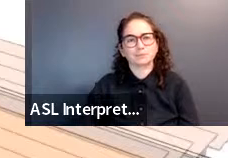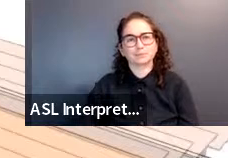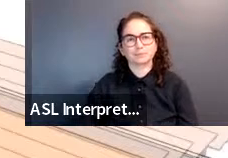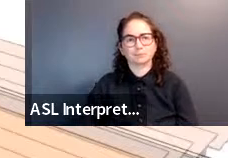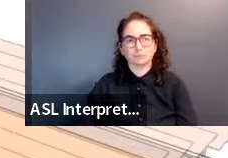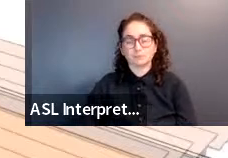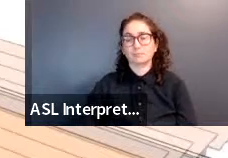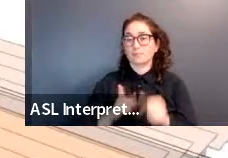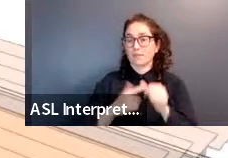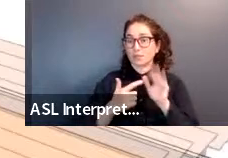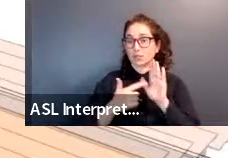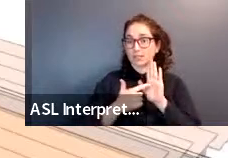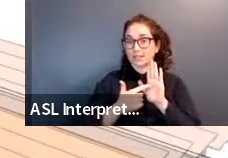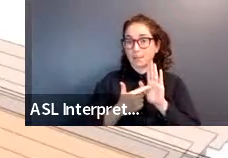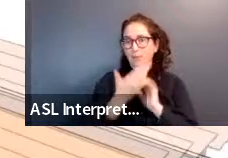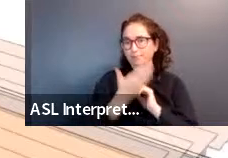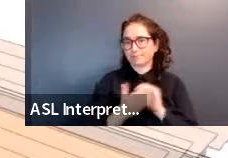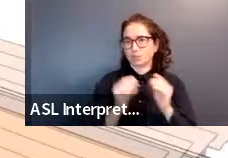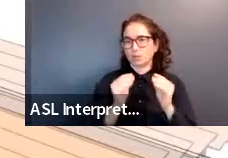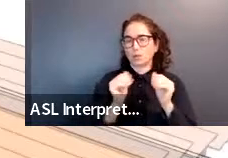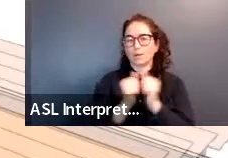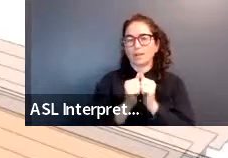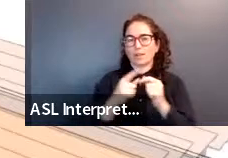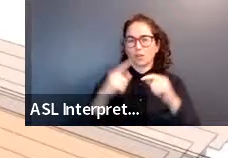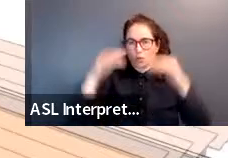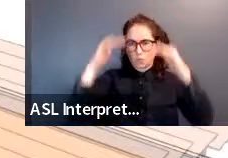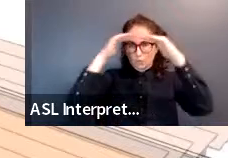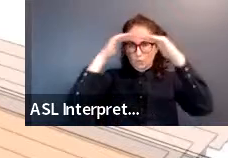The first example tonight has to do with rooftop solar.